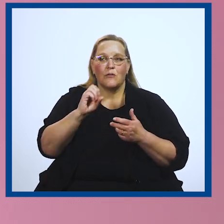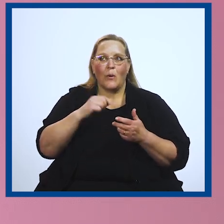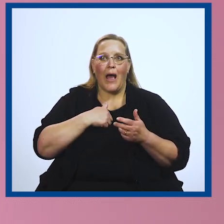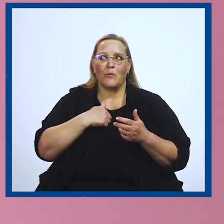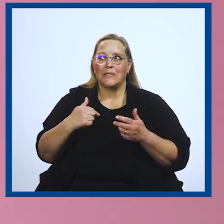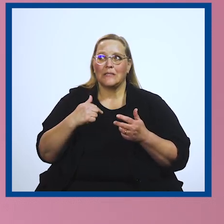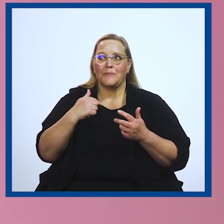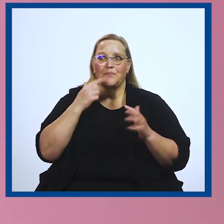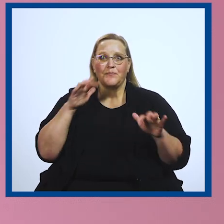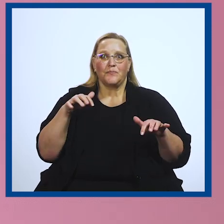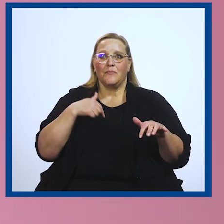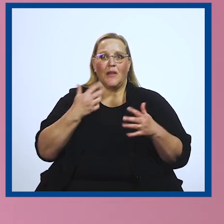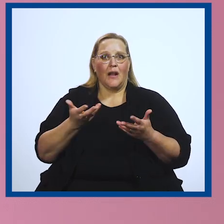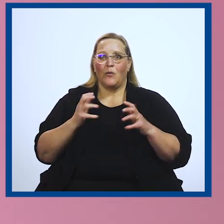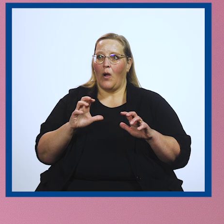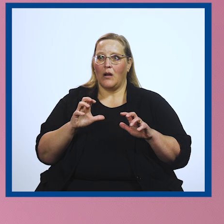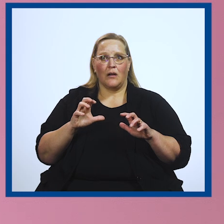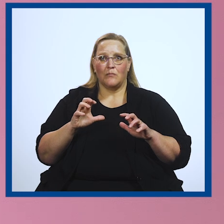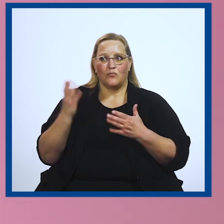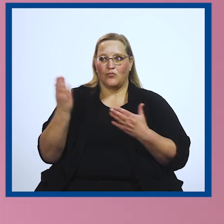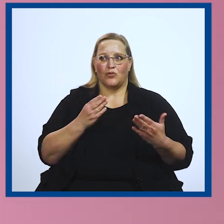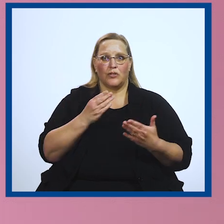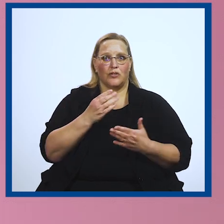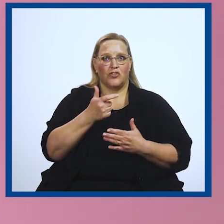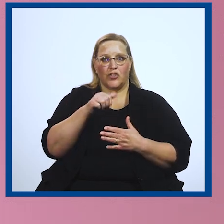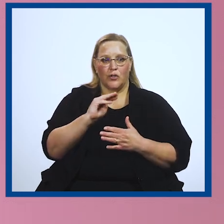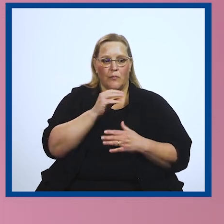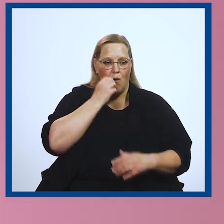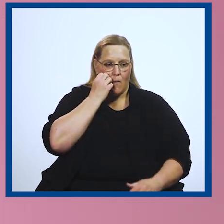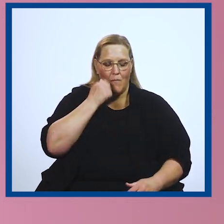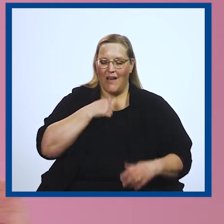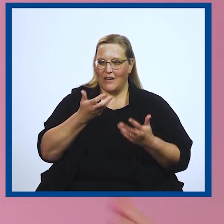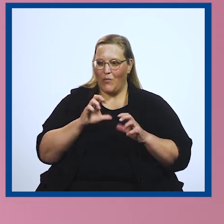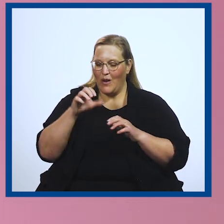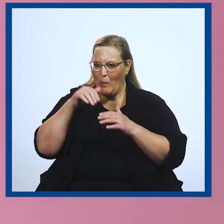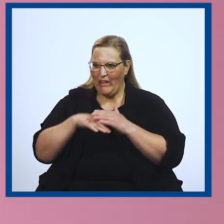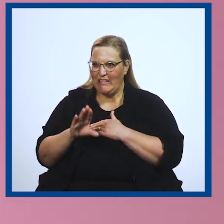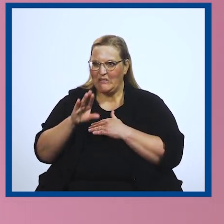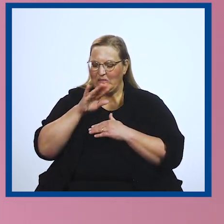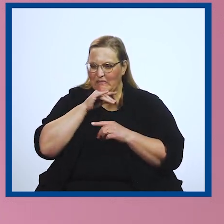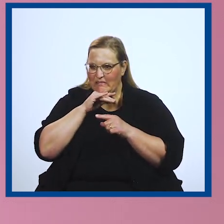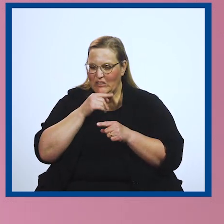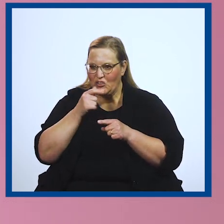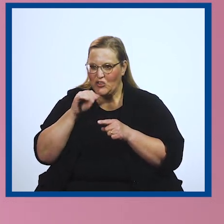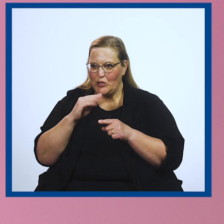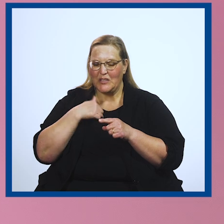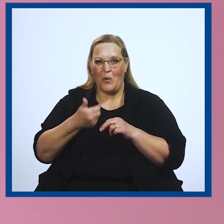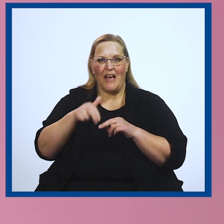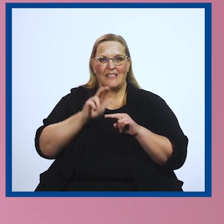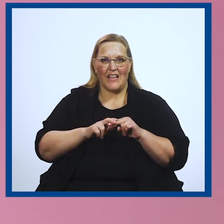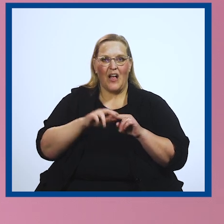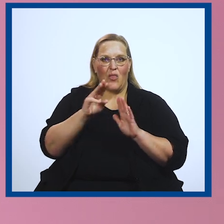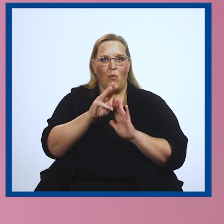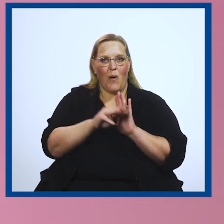was paralyzed. I didn't want to bring a germ home and I didn't want to go back into the germs. And I sat in the Walmart parking